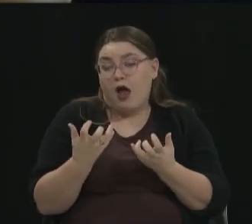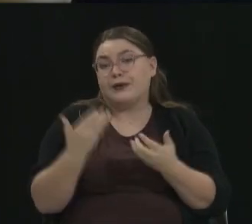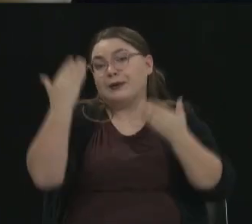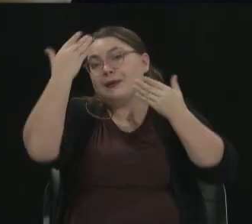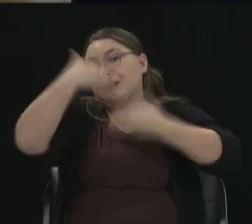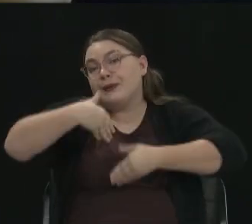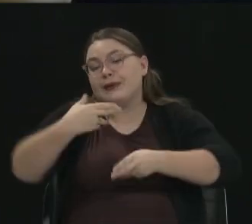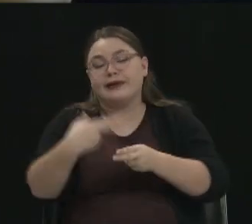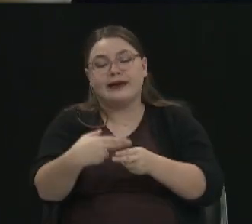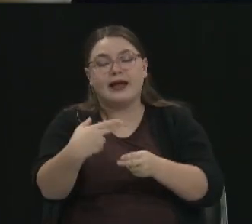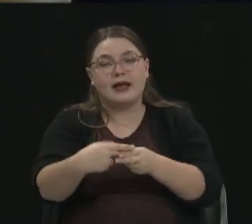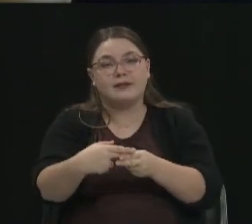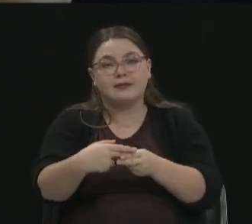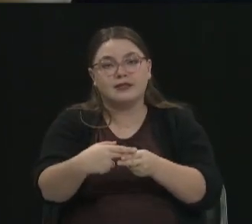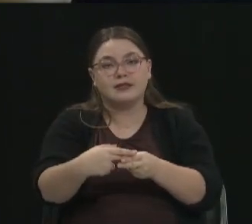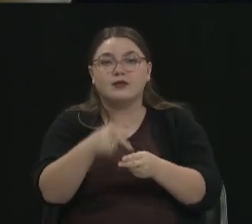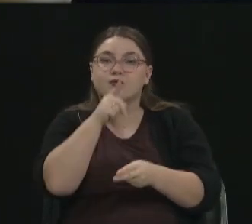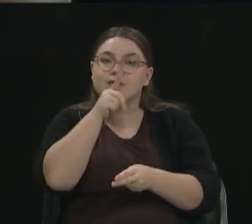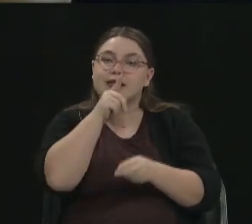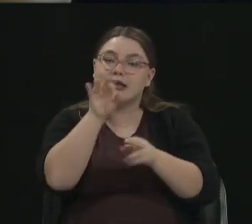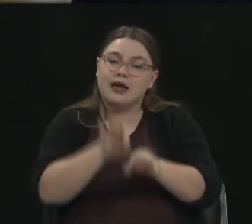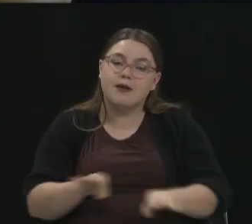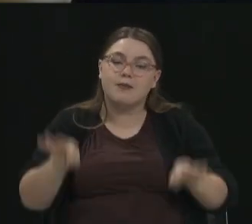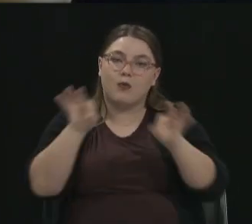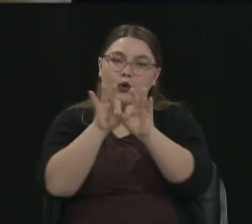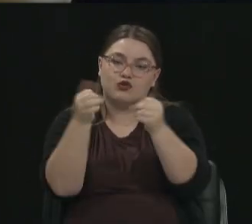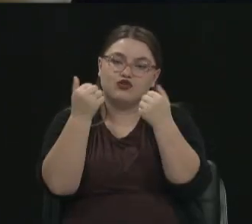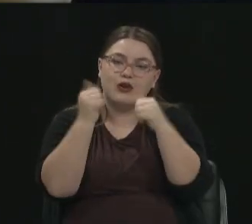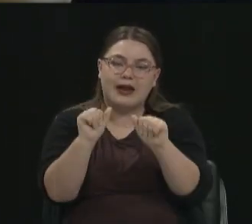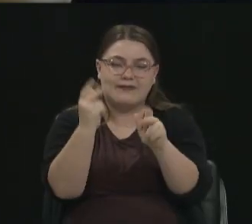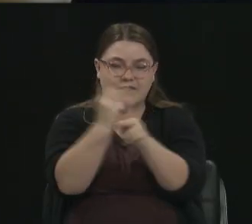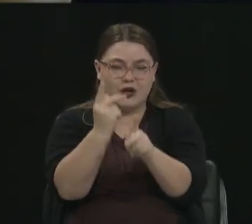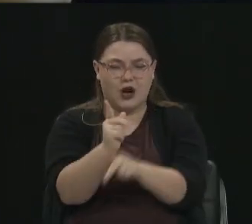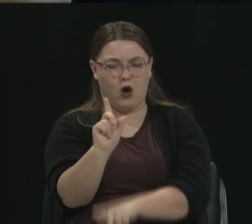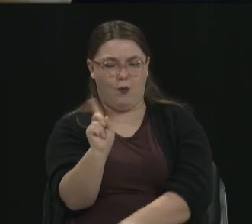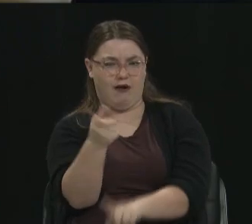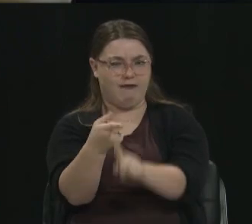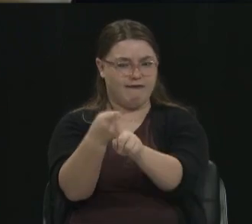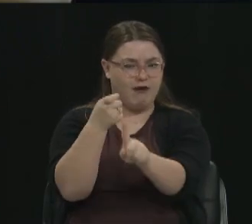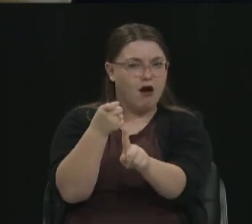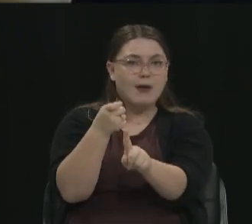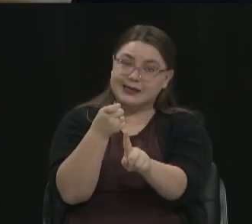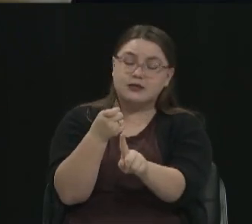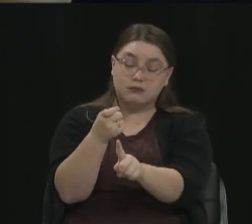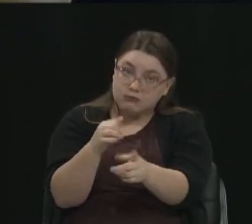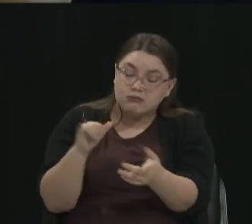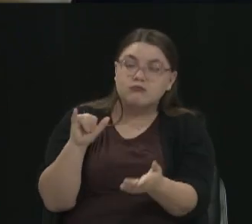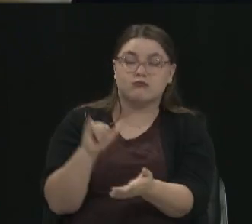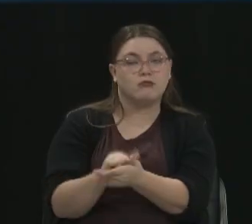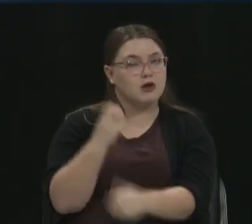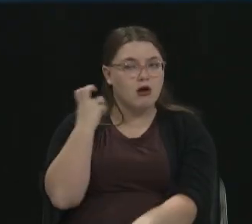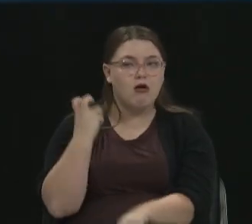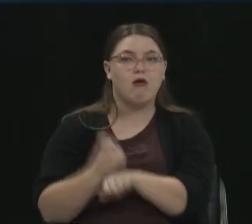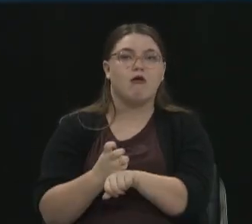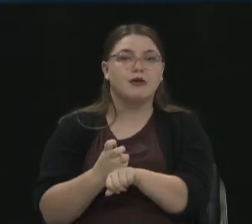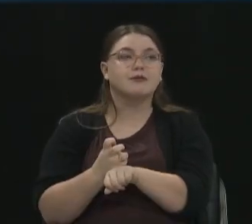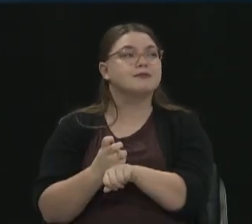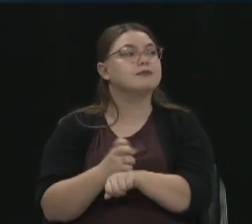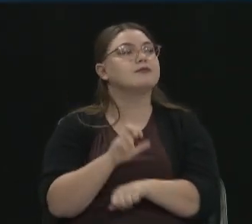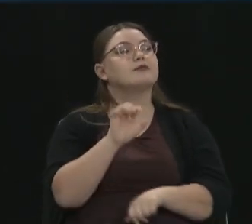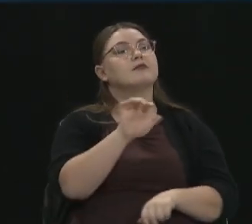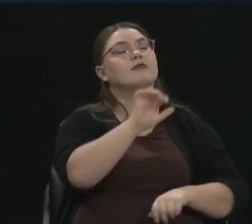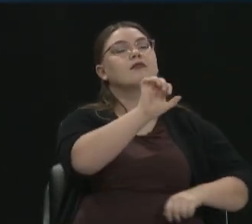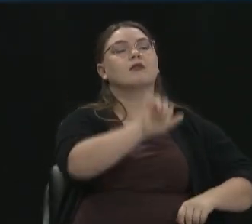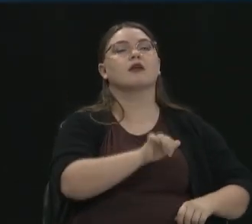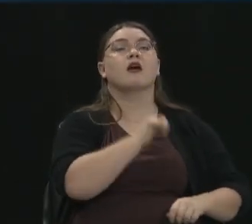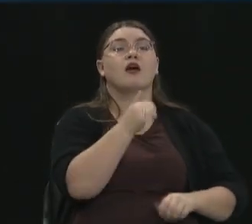identify who's behind them is extremely hard. Yes. Are there other states that maybe we could